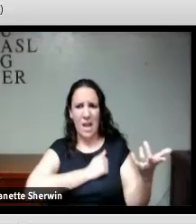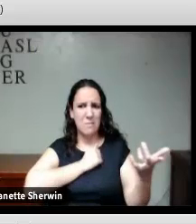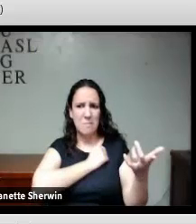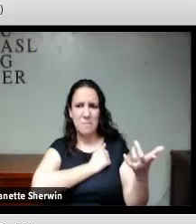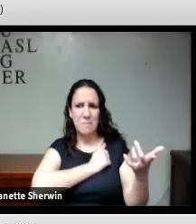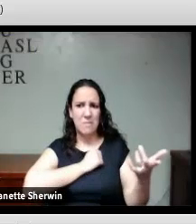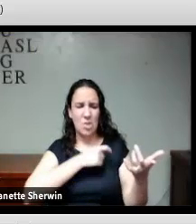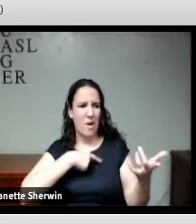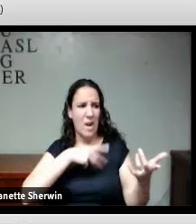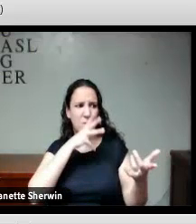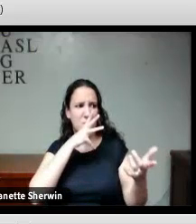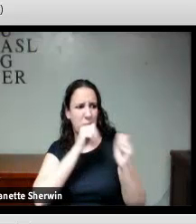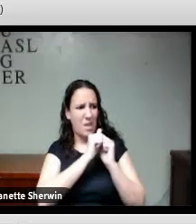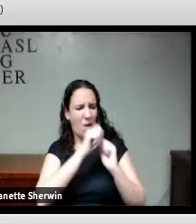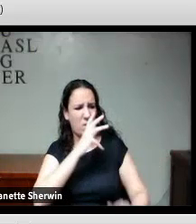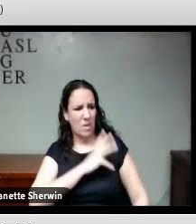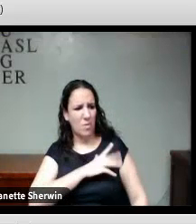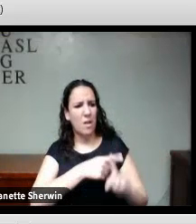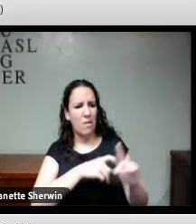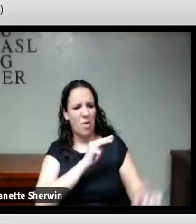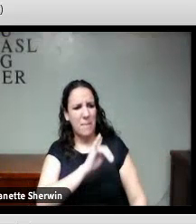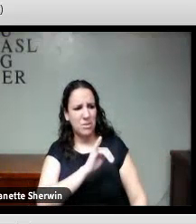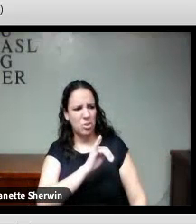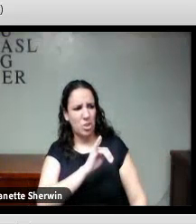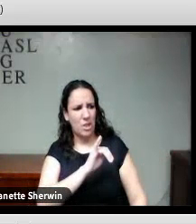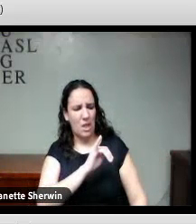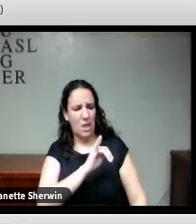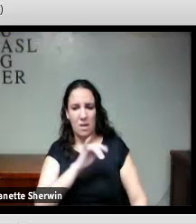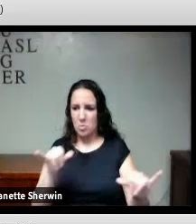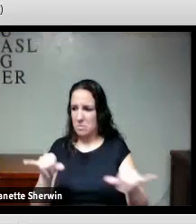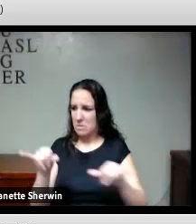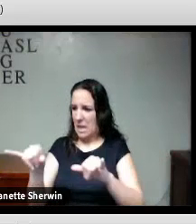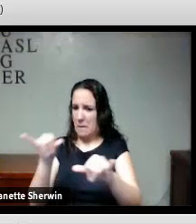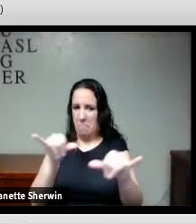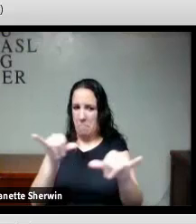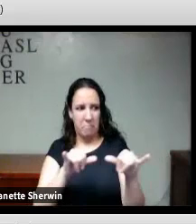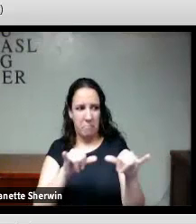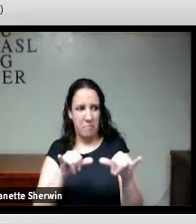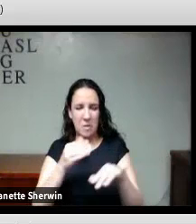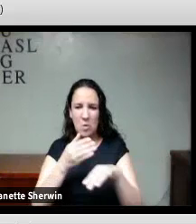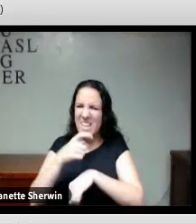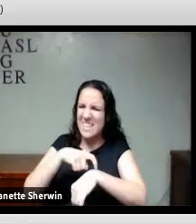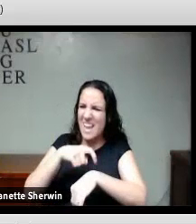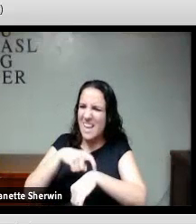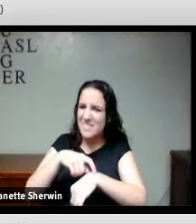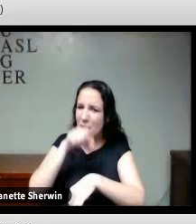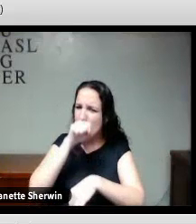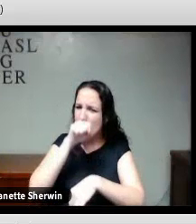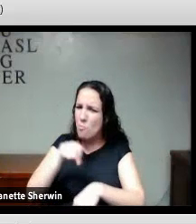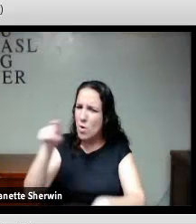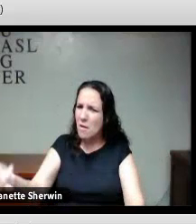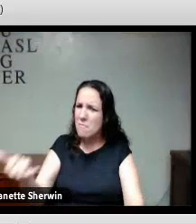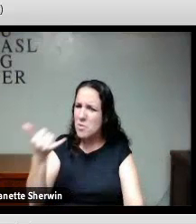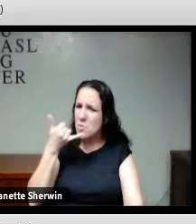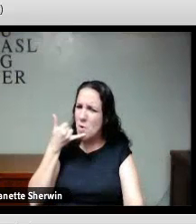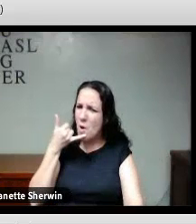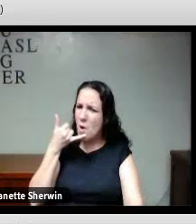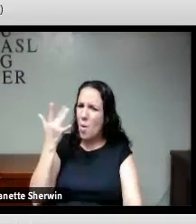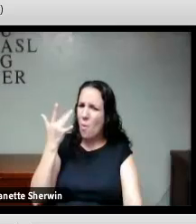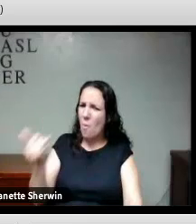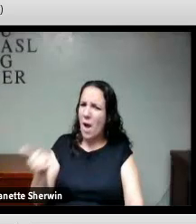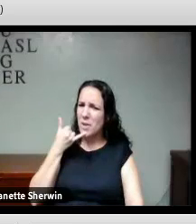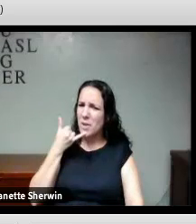Michigan, and somebody else said, oh yeah, I've talked to her before, and they started talking. So the next time the lady called, they said, we love having you call, but can we ask why you call us instead